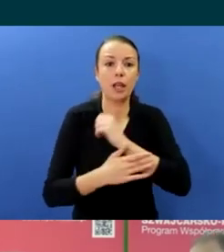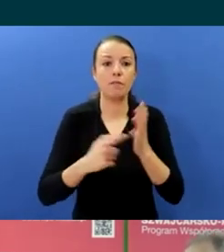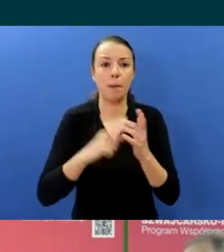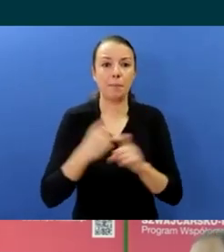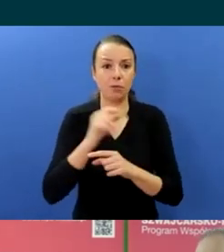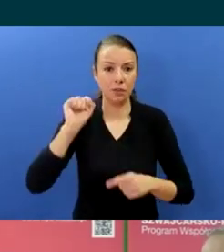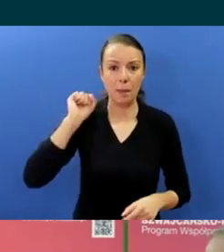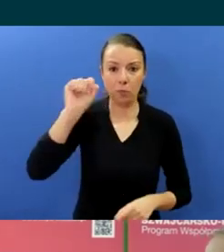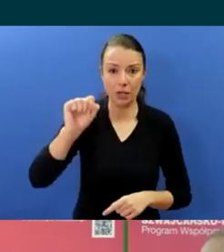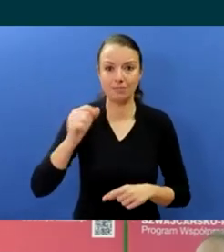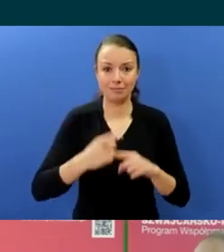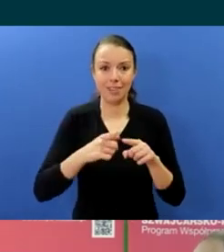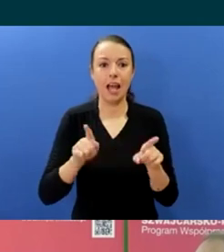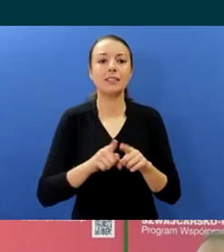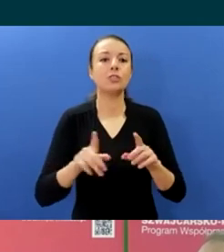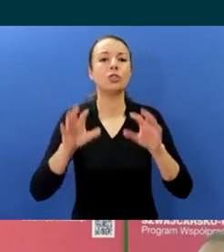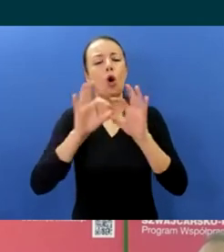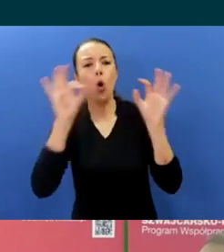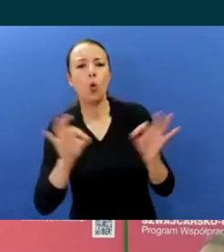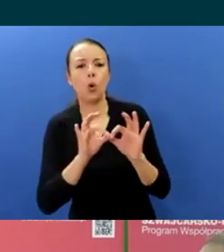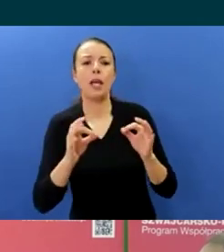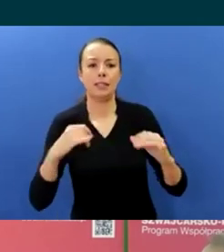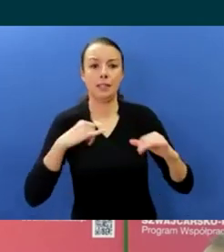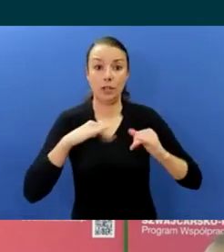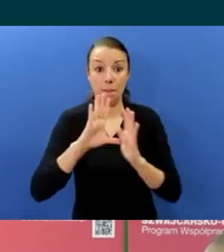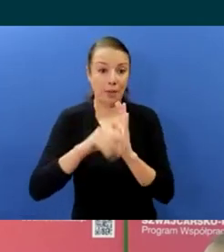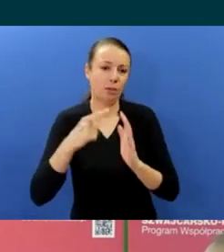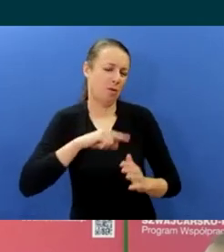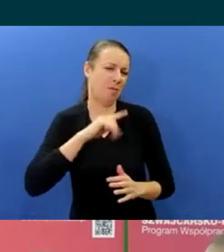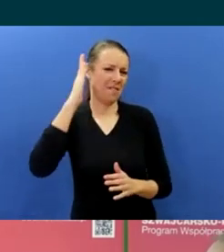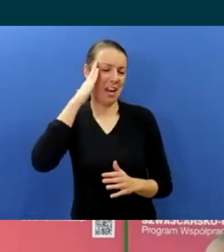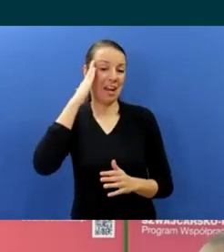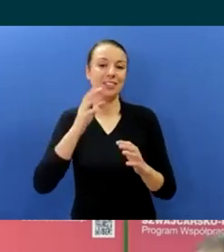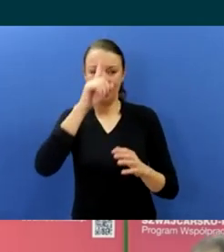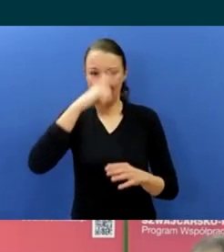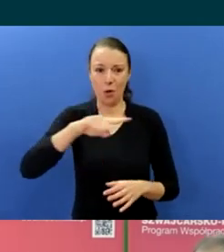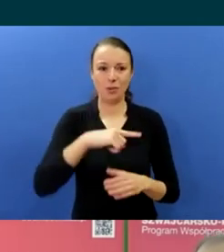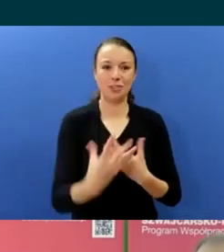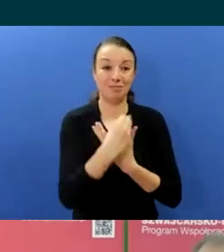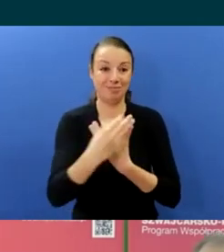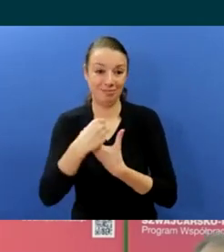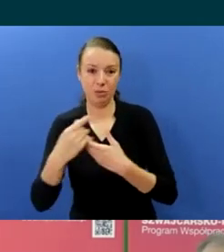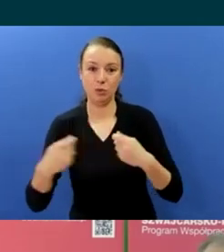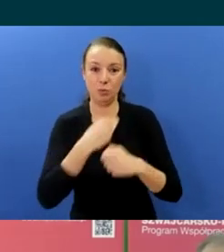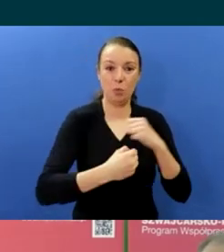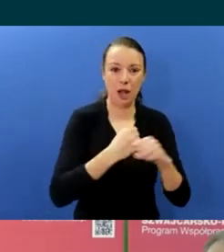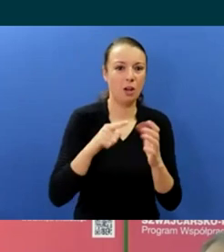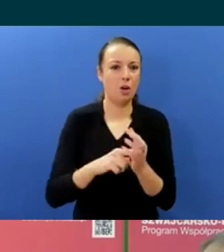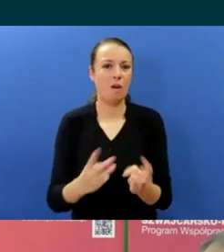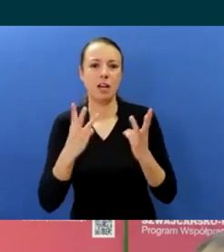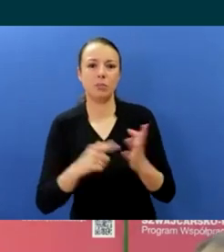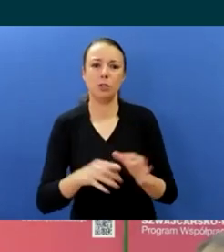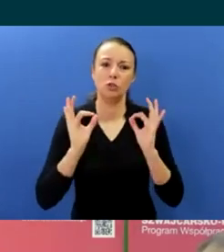is the basis of a democratic state. But also from the perspective of city management, we know that participation is a necessary